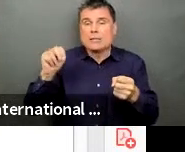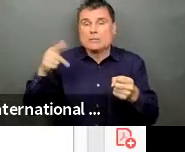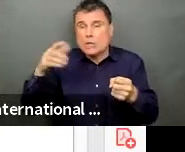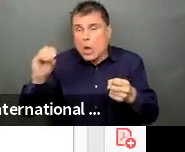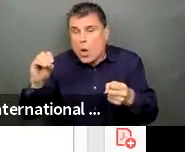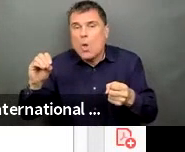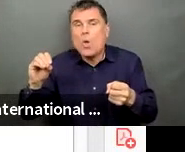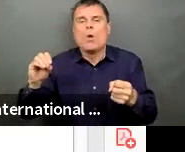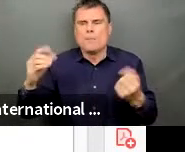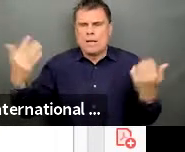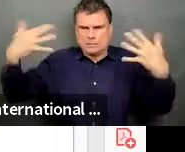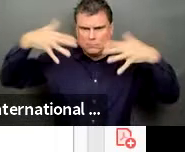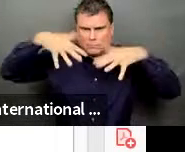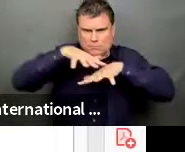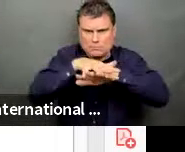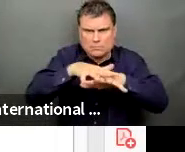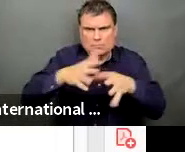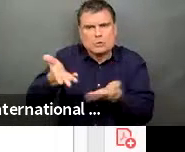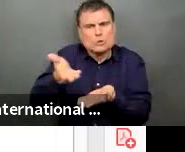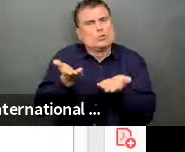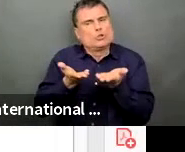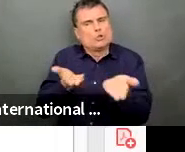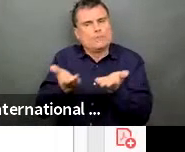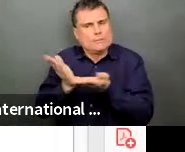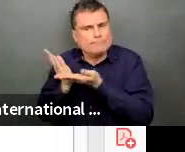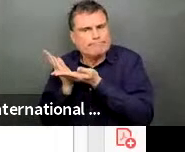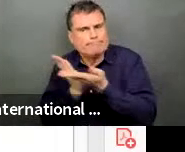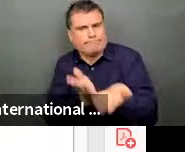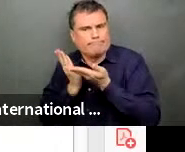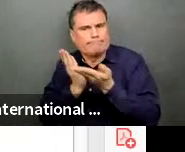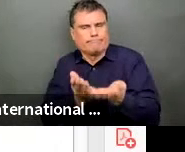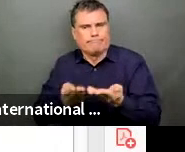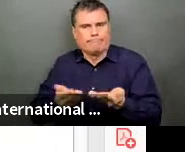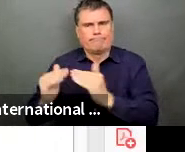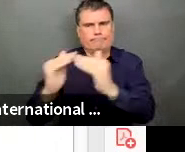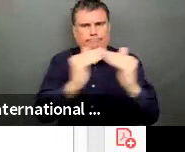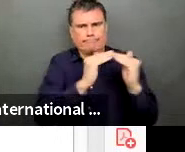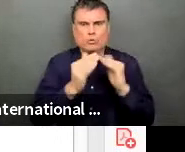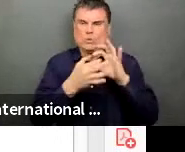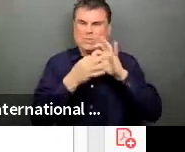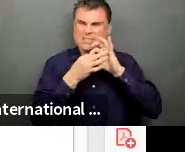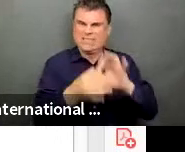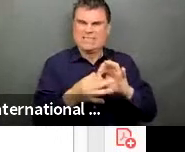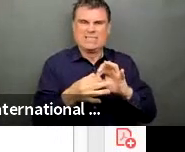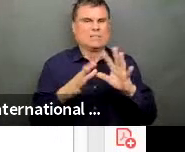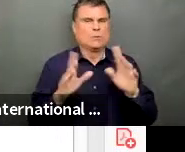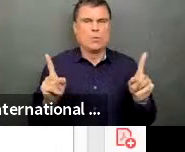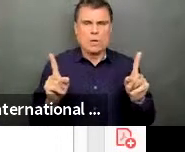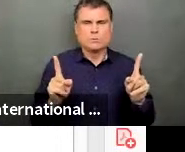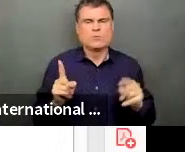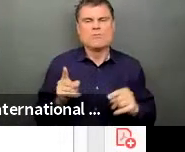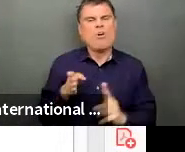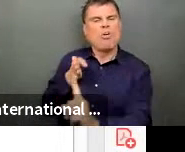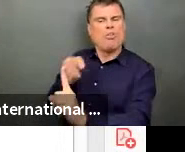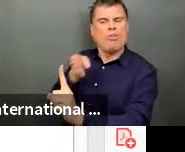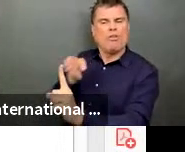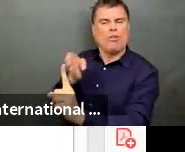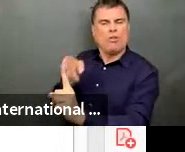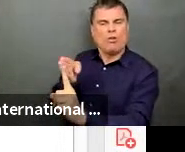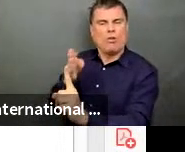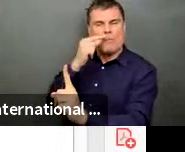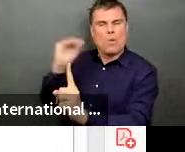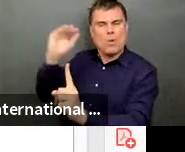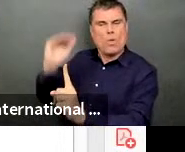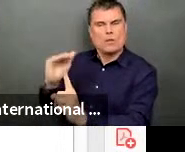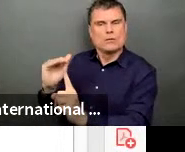addressing sound preference and gender-biased sex selection in national, regional, and global response to COVID-19